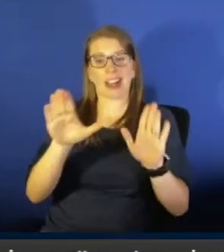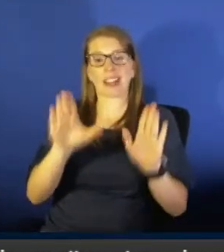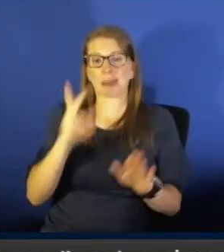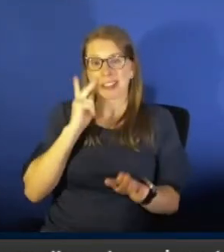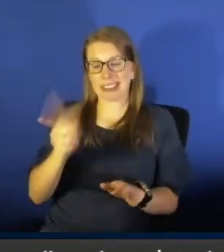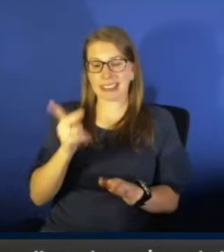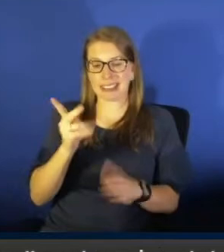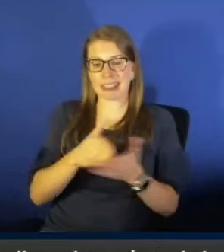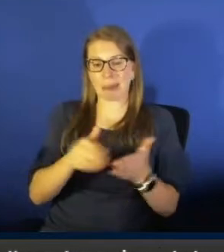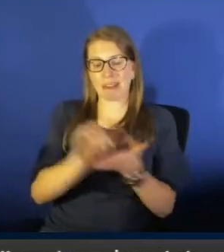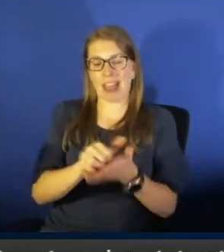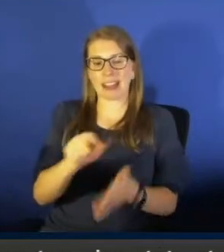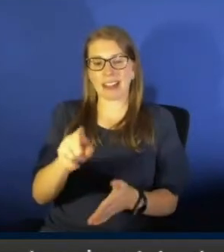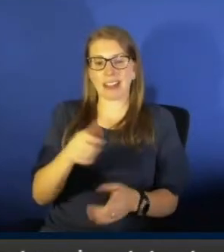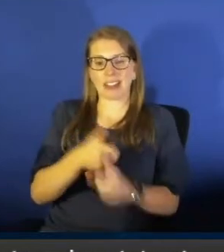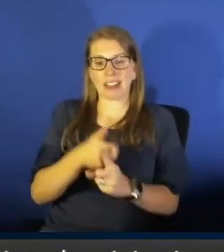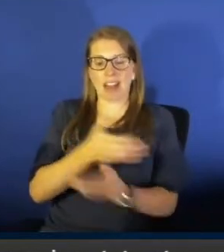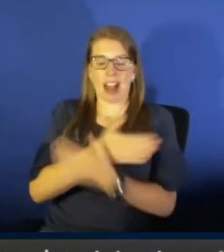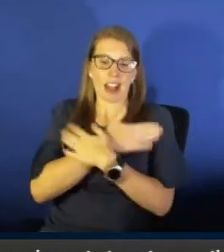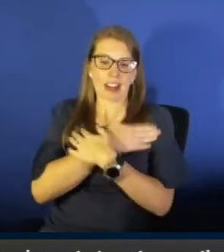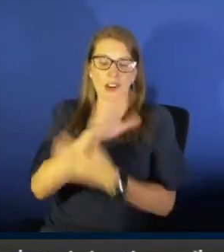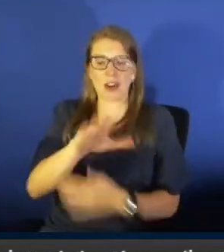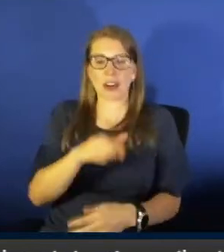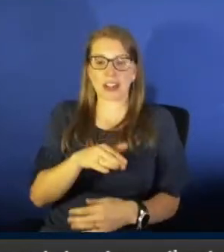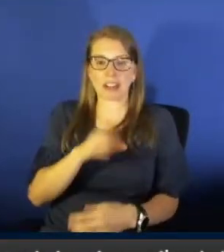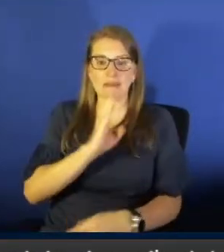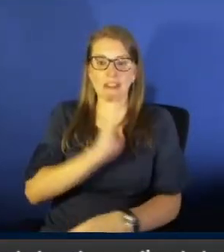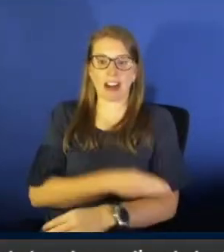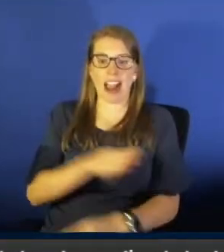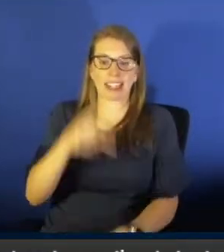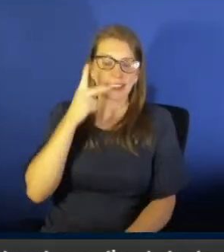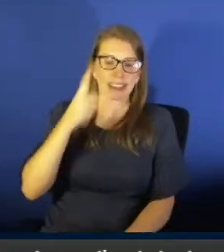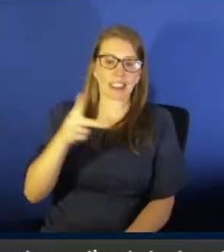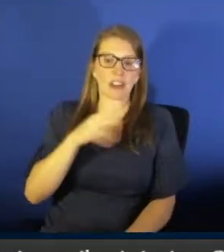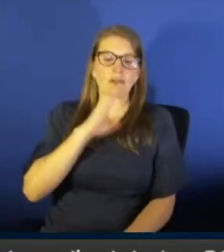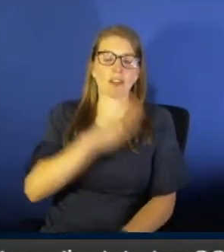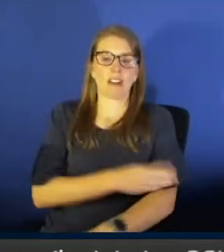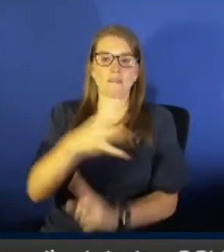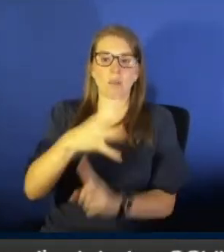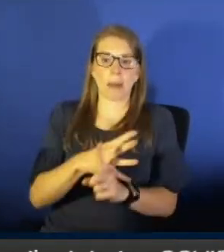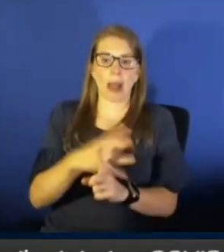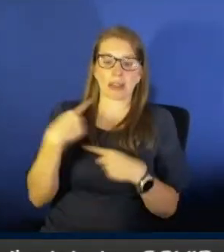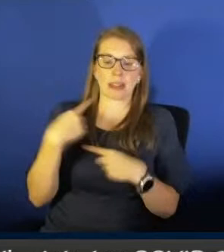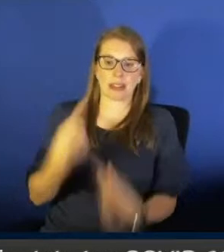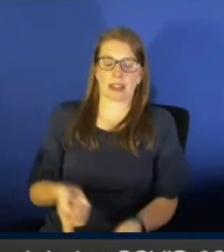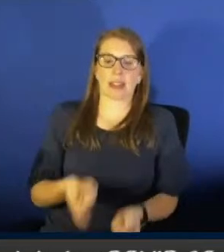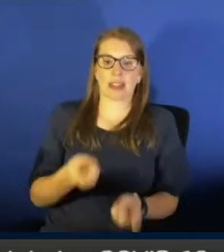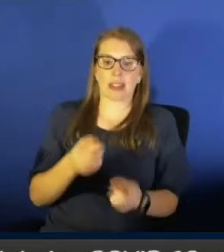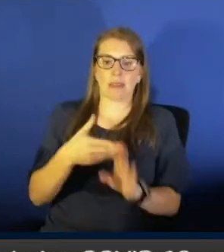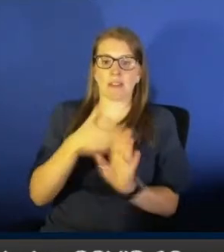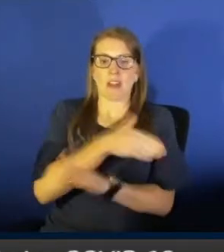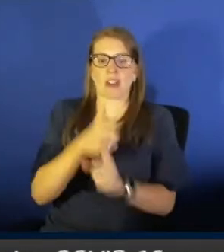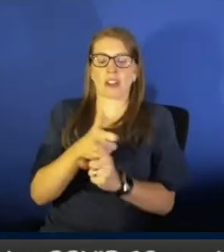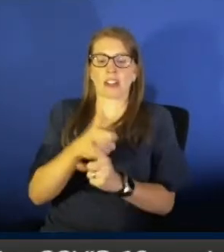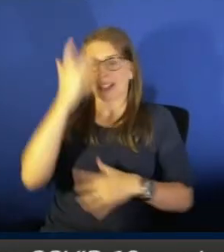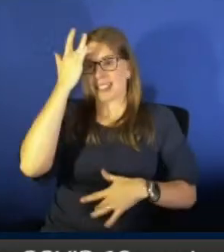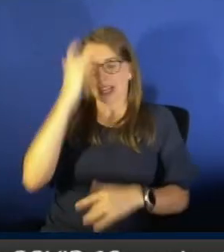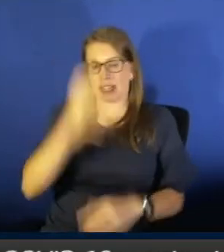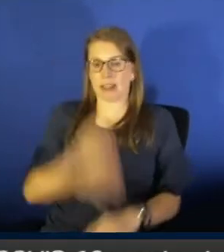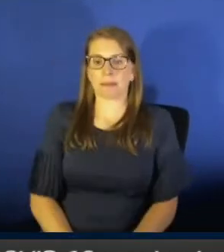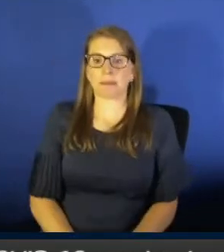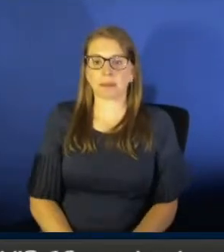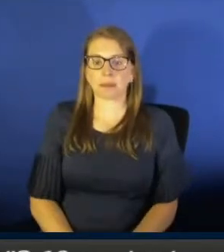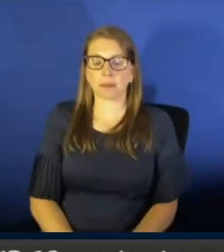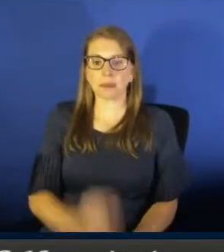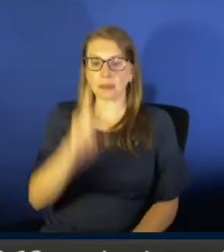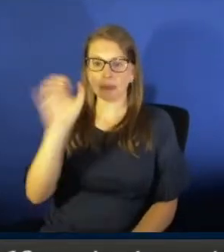footage. See her there hugging her daughter. Absolutely. She hadn't seen her daughter in 4 months, since even before, just when she was sick, because her partner didn't